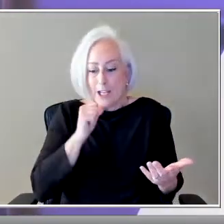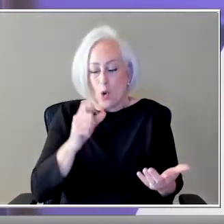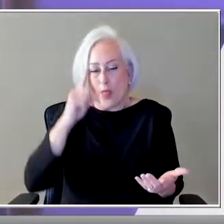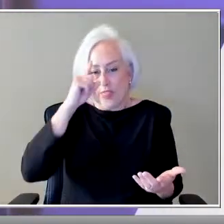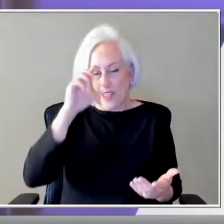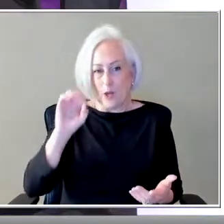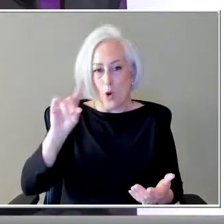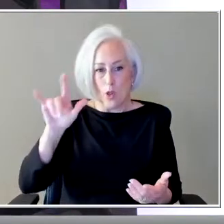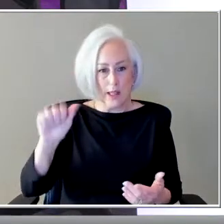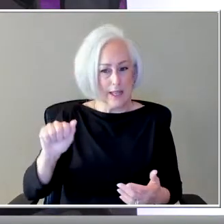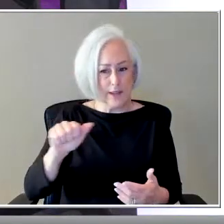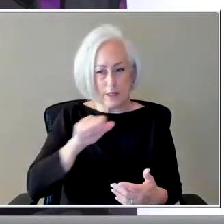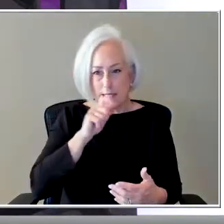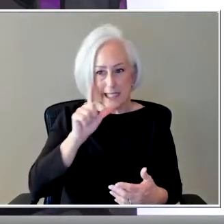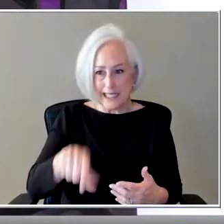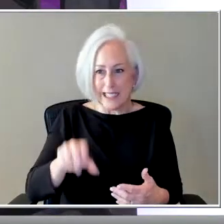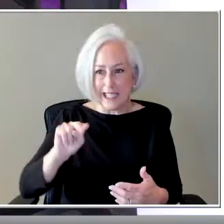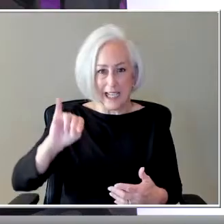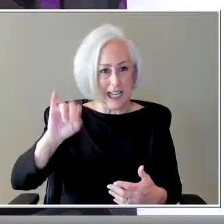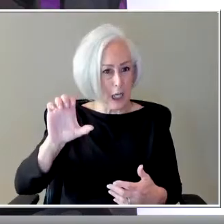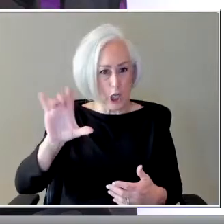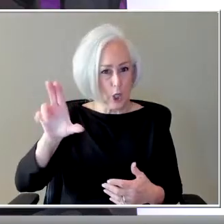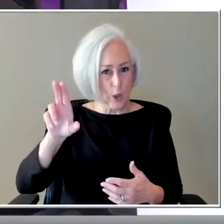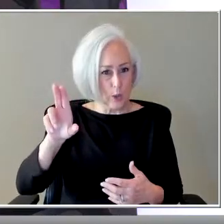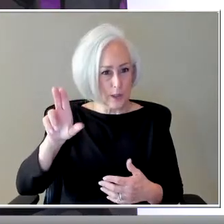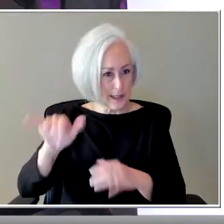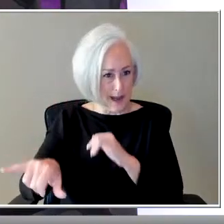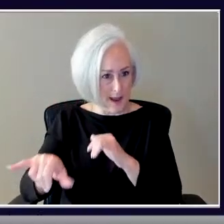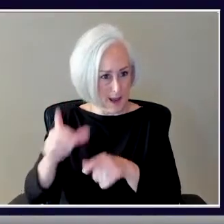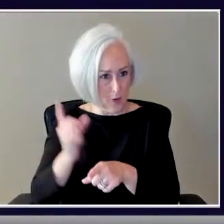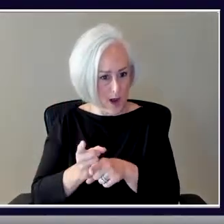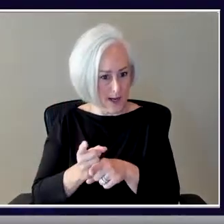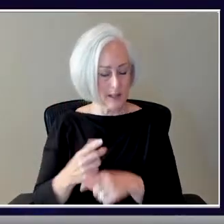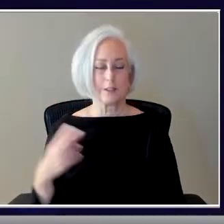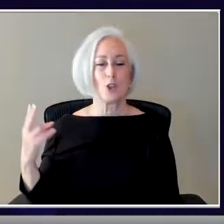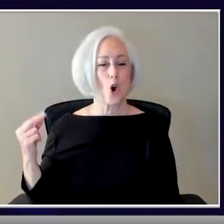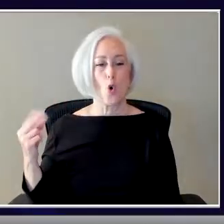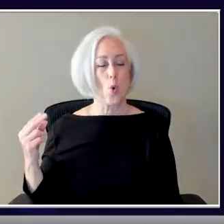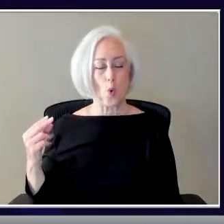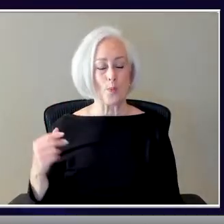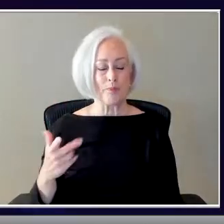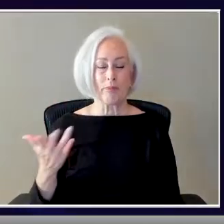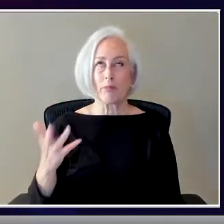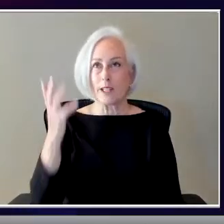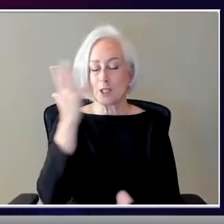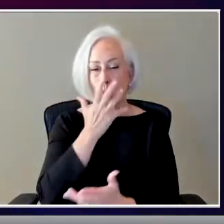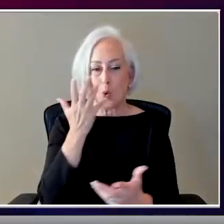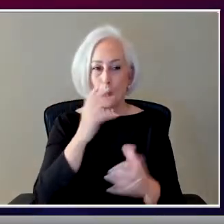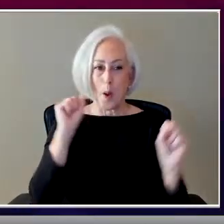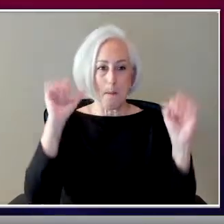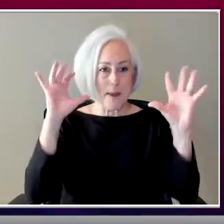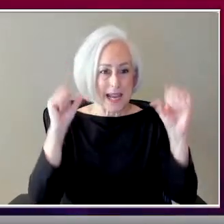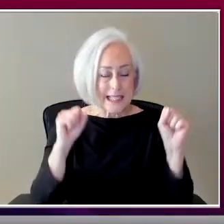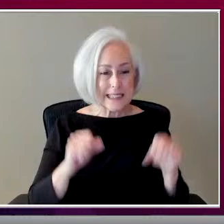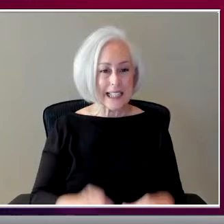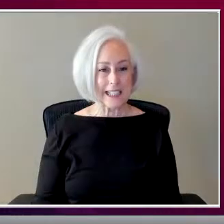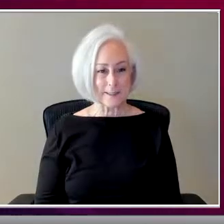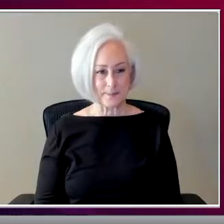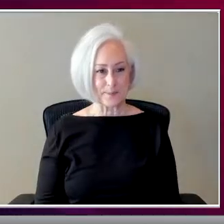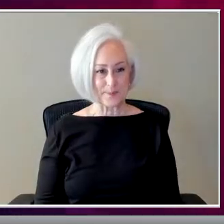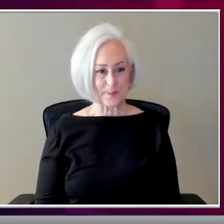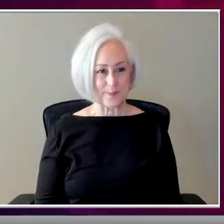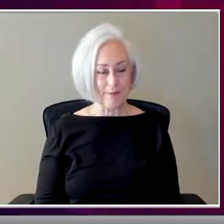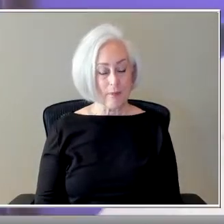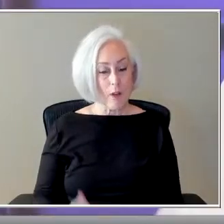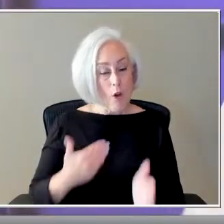any time in the NICU, did she? So it's Oh, thank goodness. it's amazing because this a lot of times